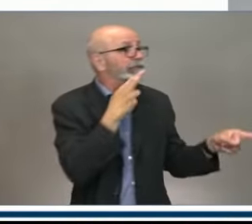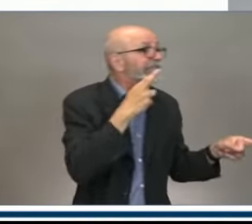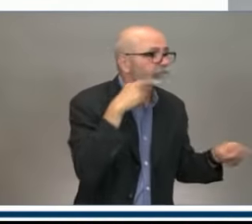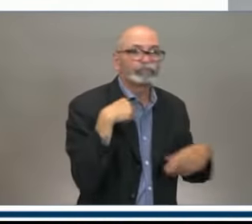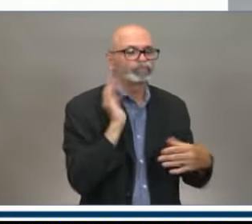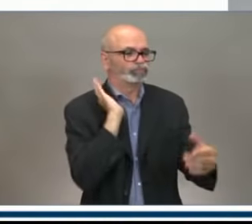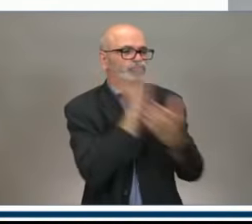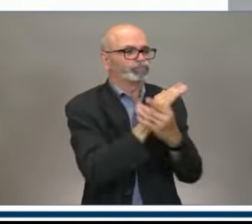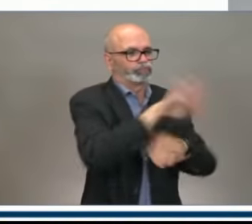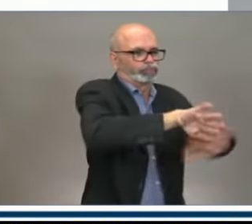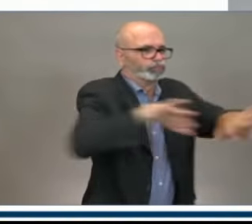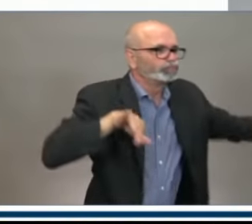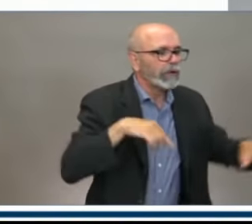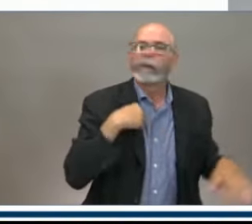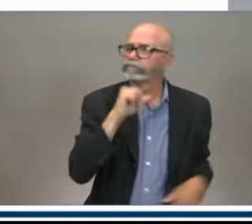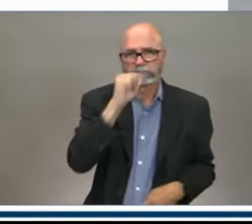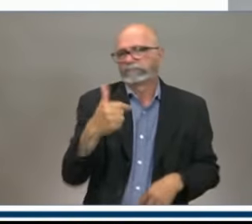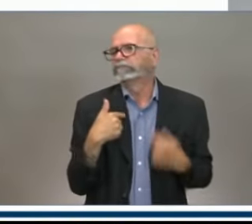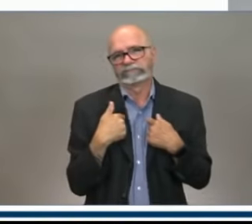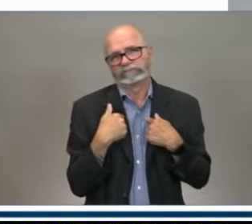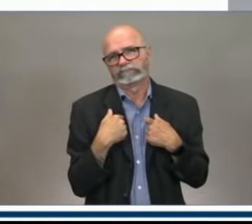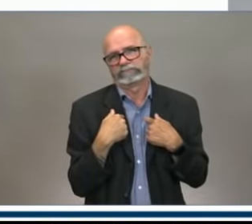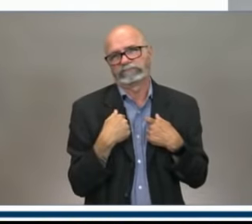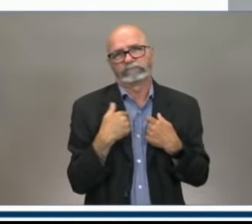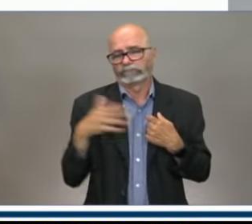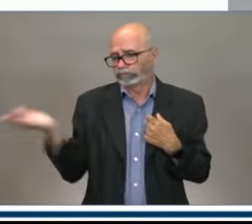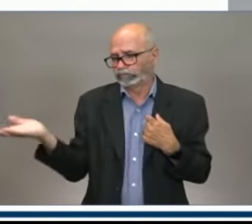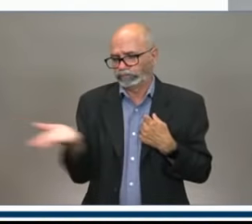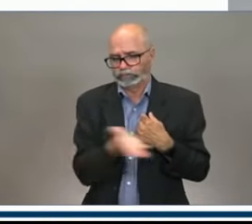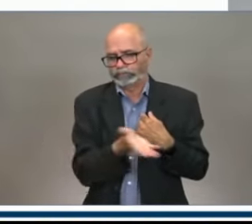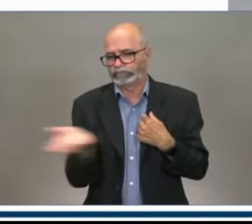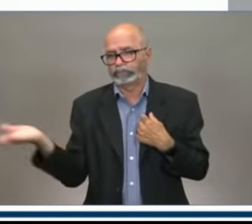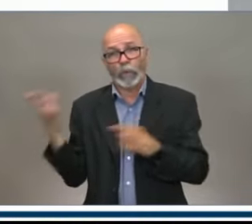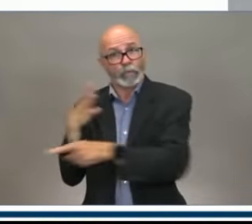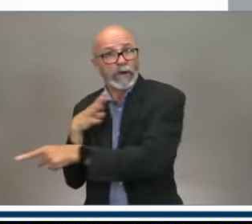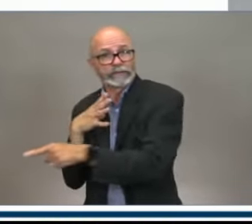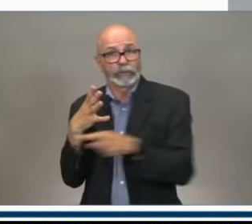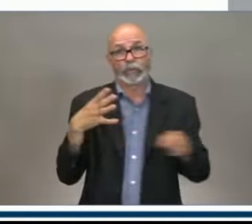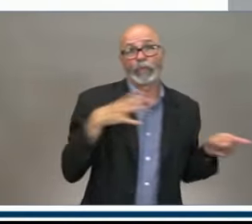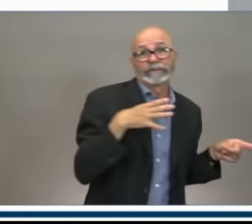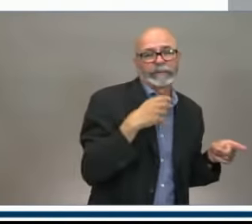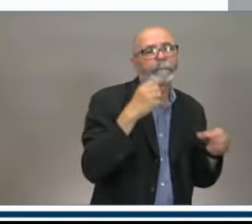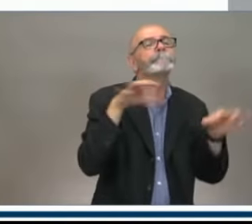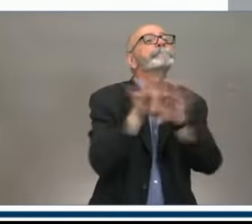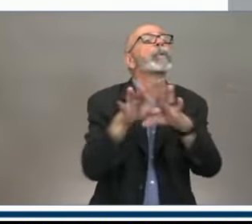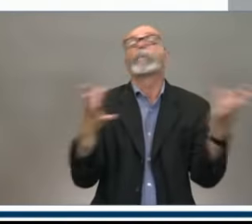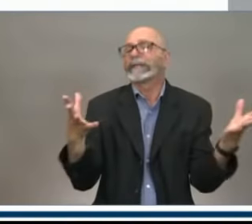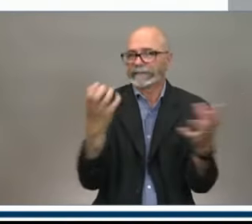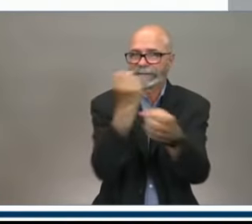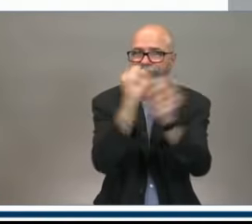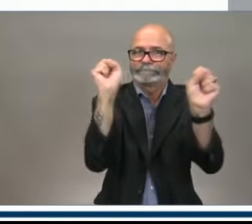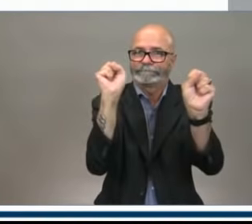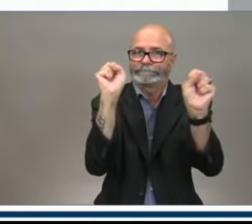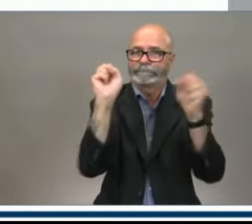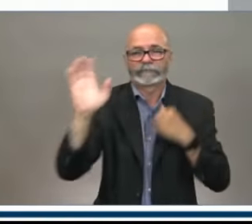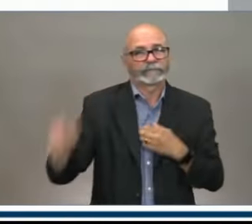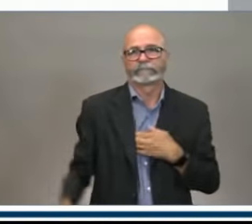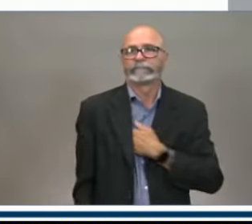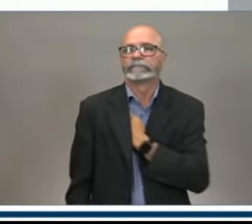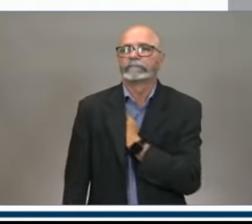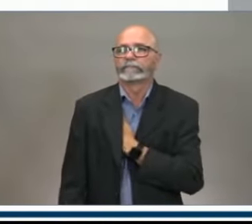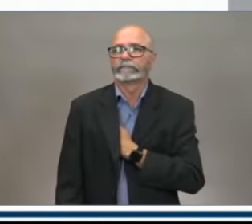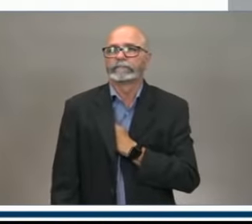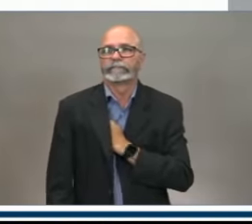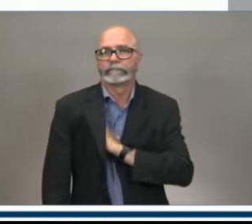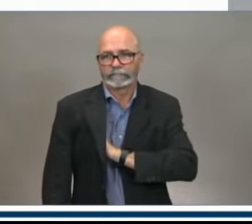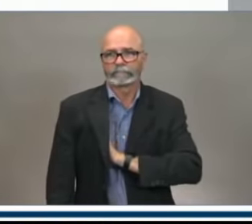doing it safely. The opportunity for residents and their families to to reconnect. And we feel that with the steps we